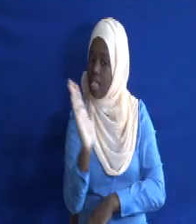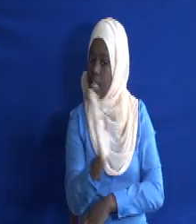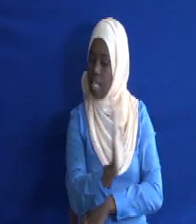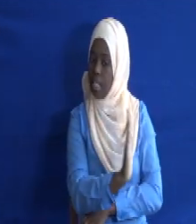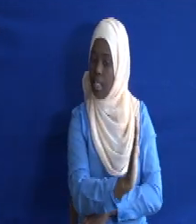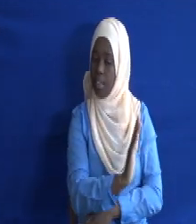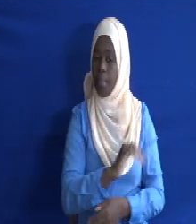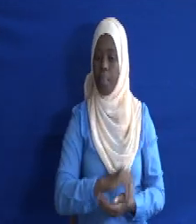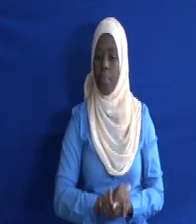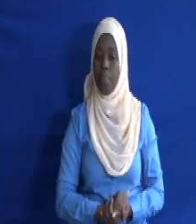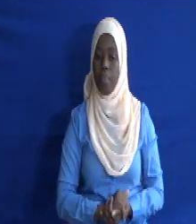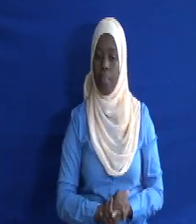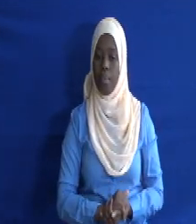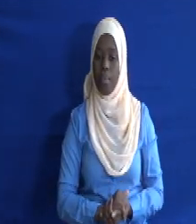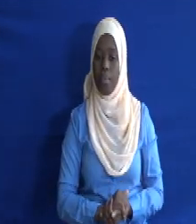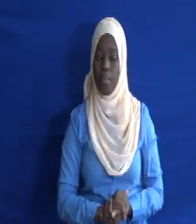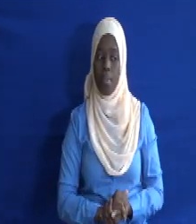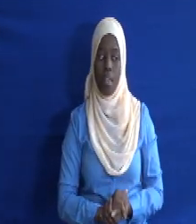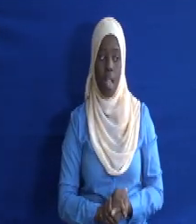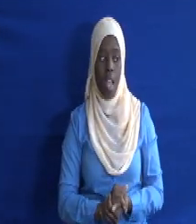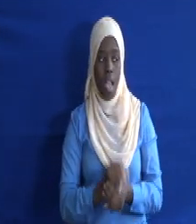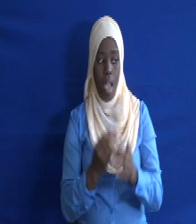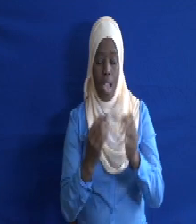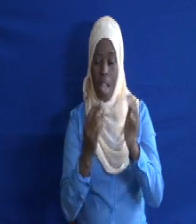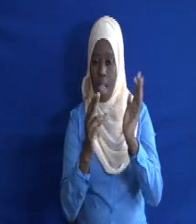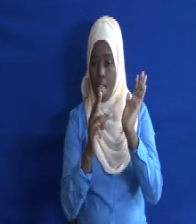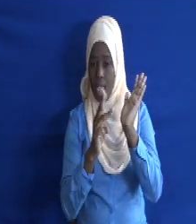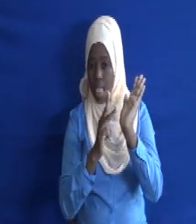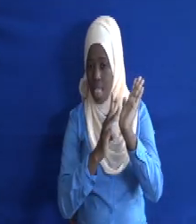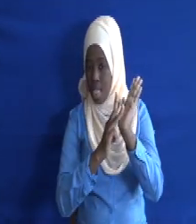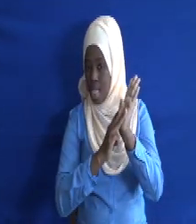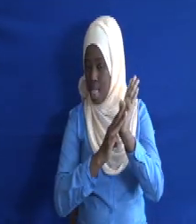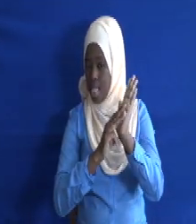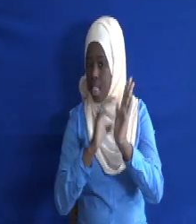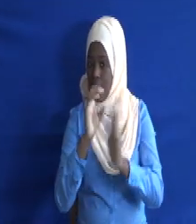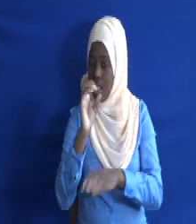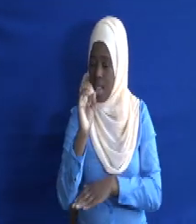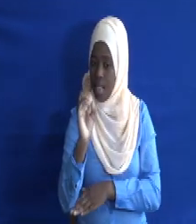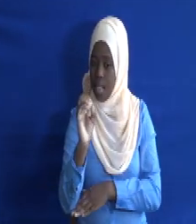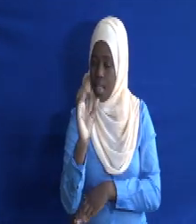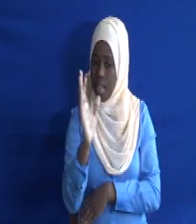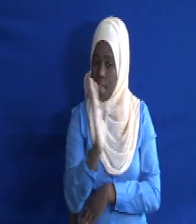times 3. And then it comes